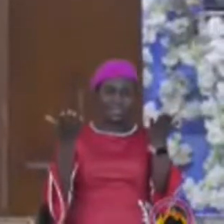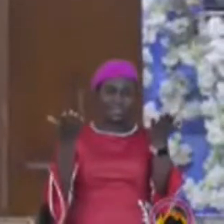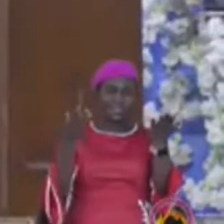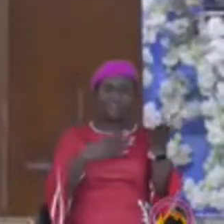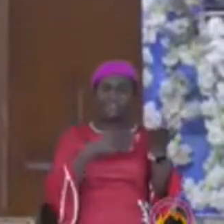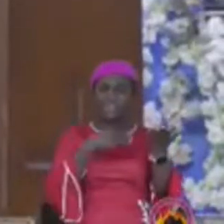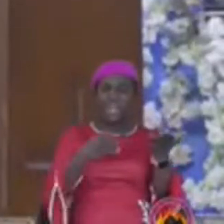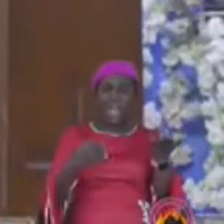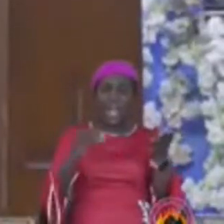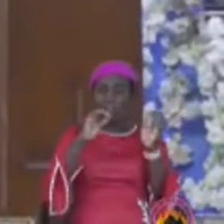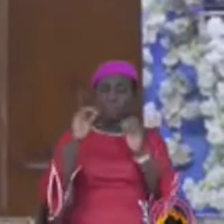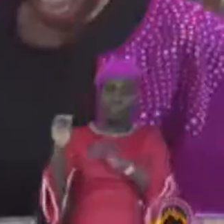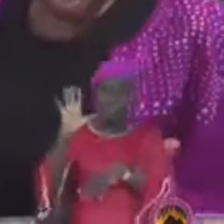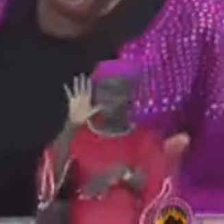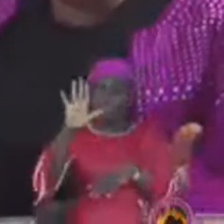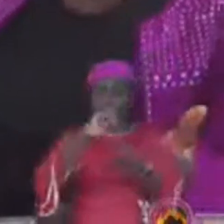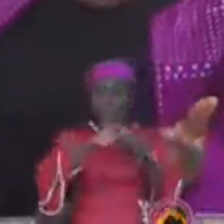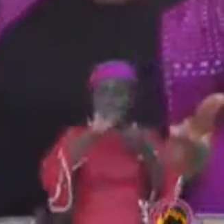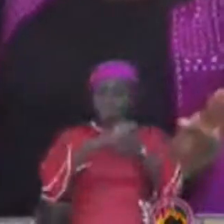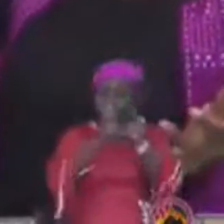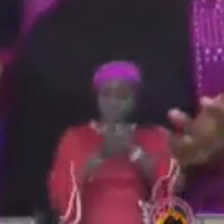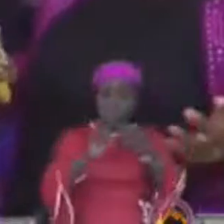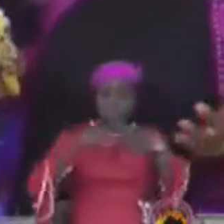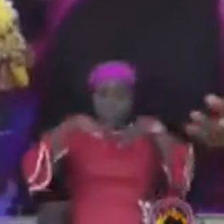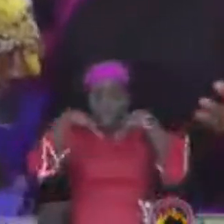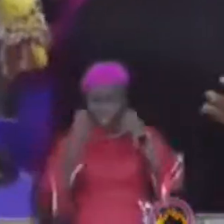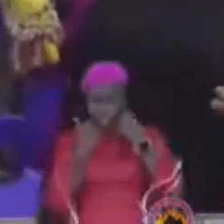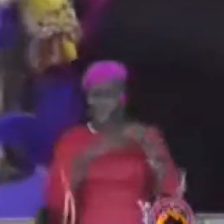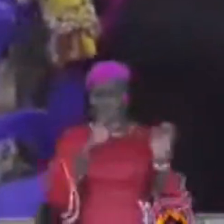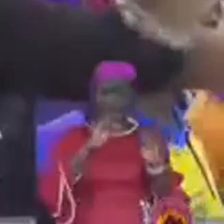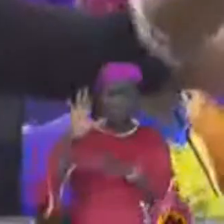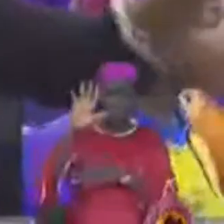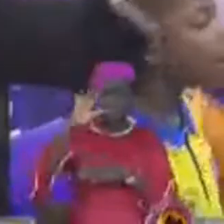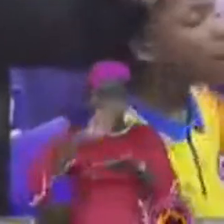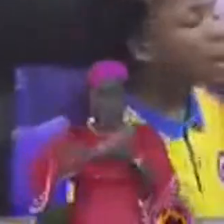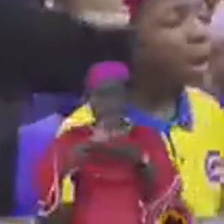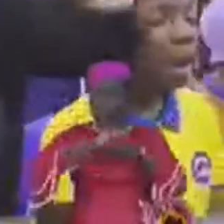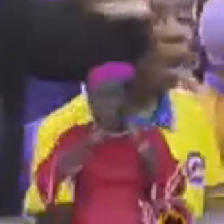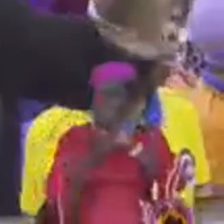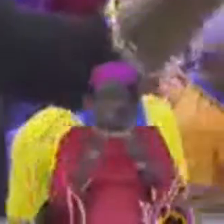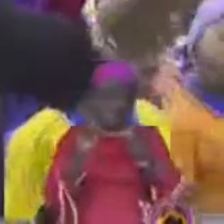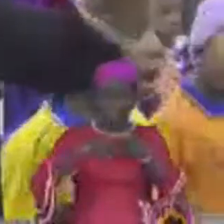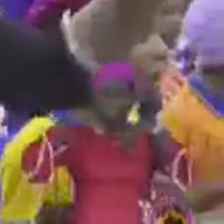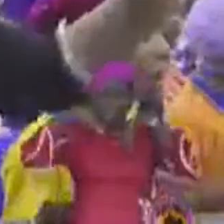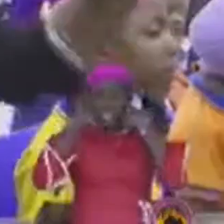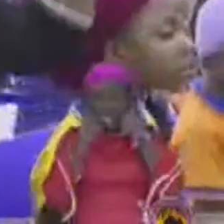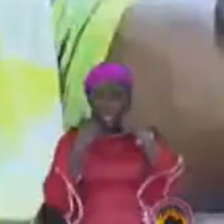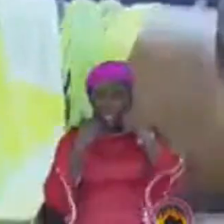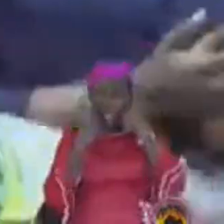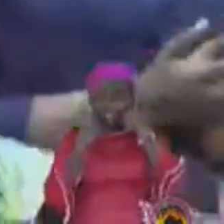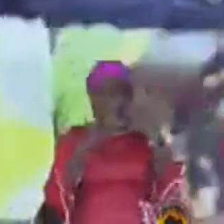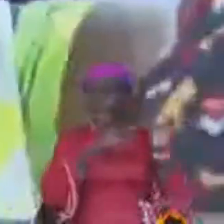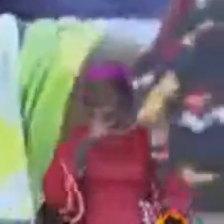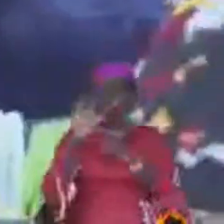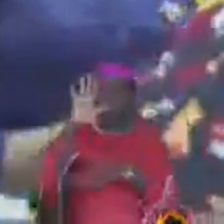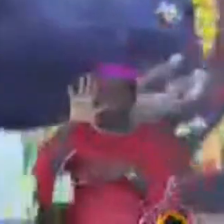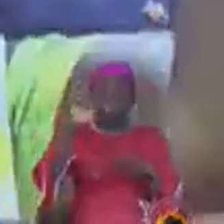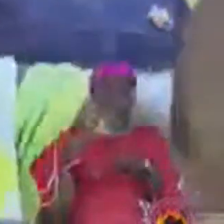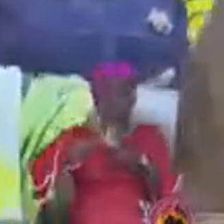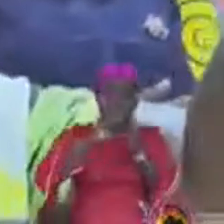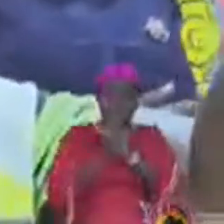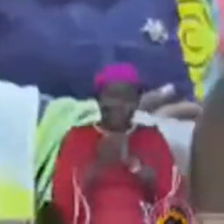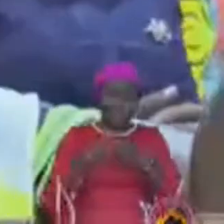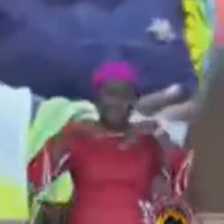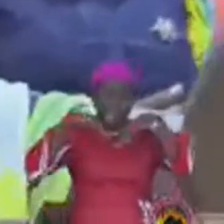and disgrace your problems, and disgrace your problems, and disgrace your problems, and disgrace your problems. In the name of